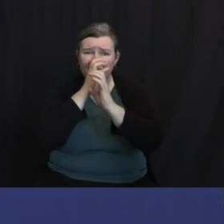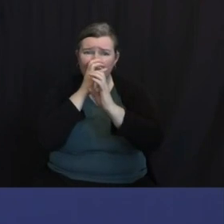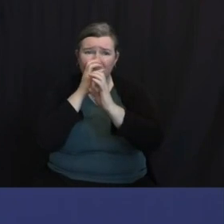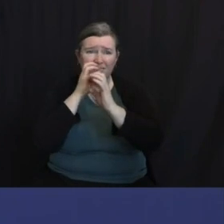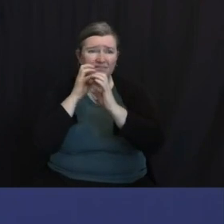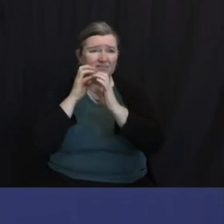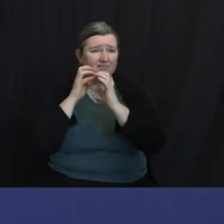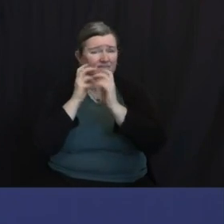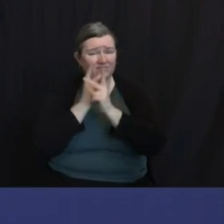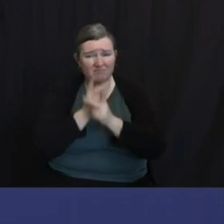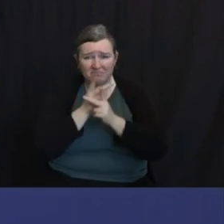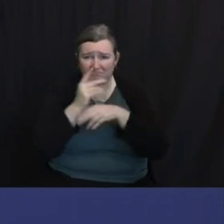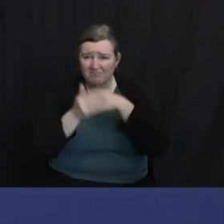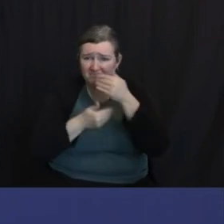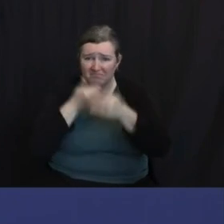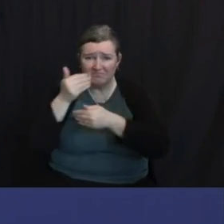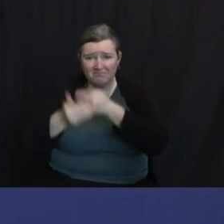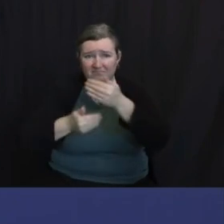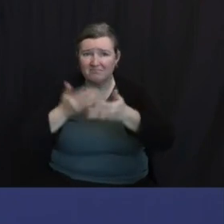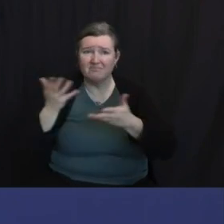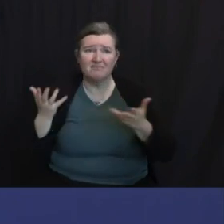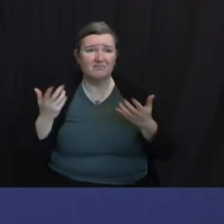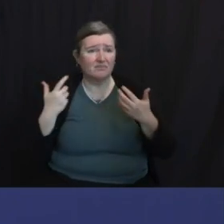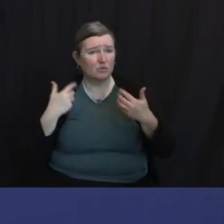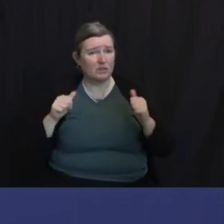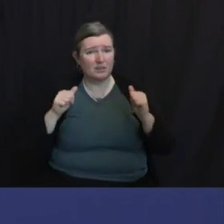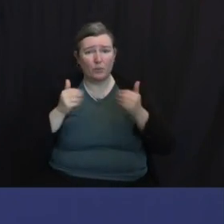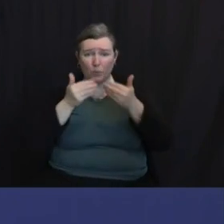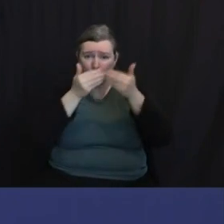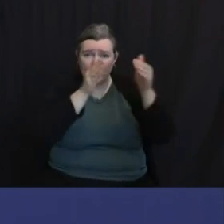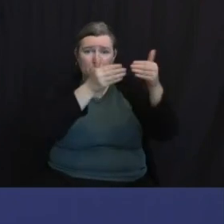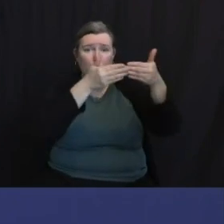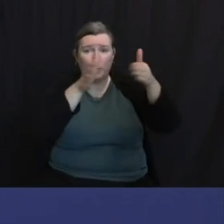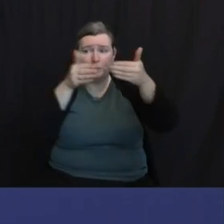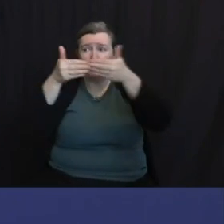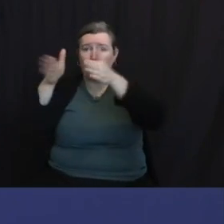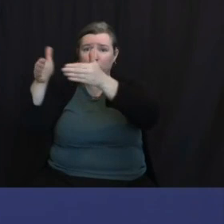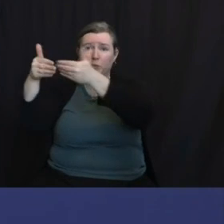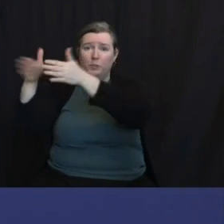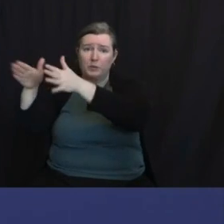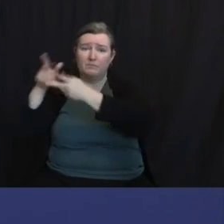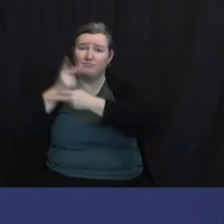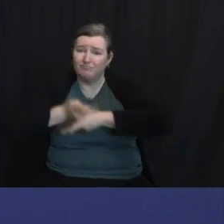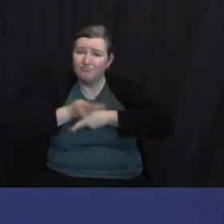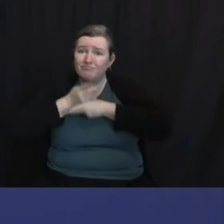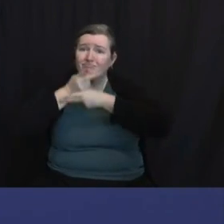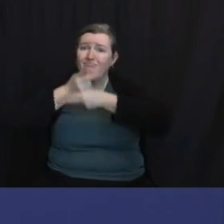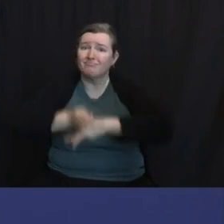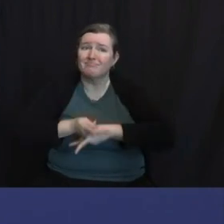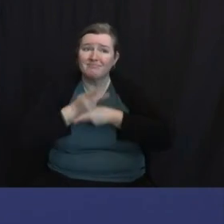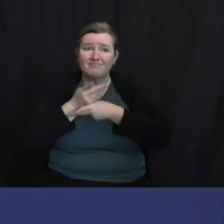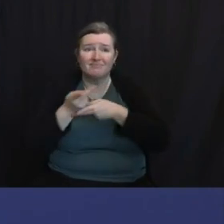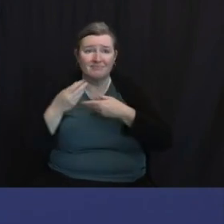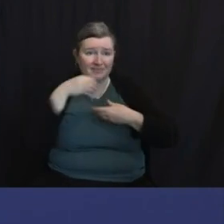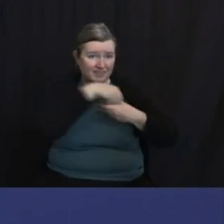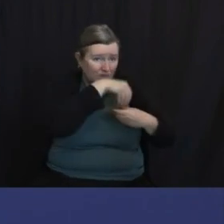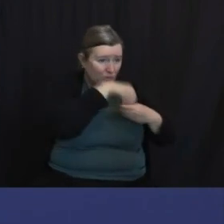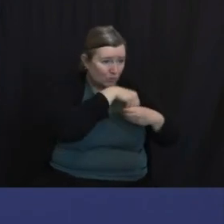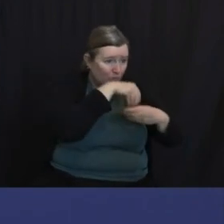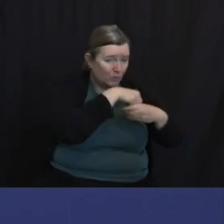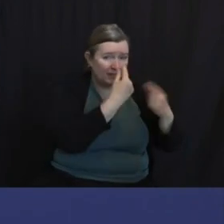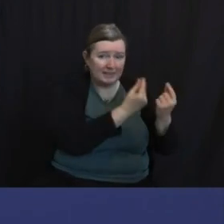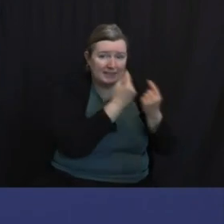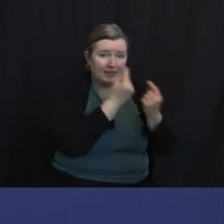We're taking steps to open up some things responsibly, whether it's indoor dining and indoor activities or